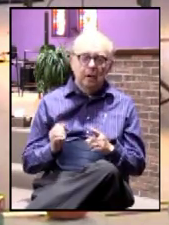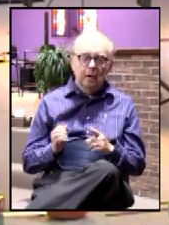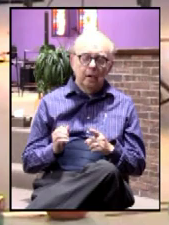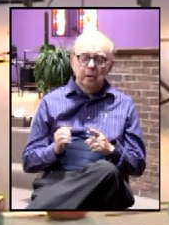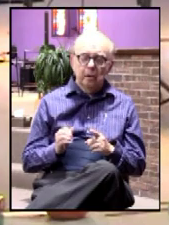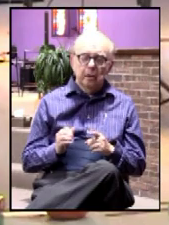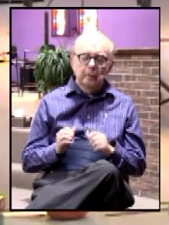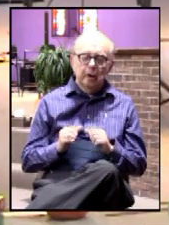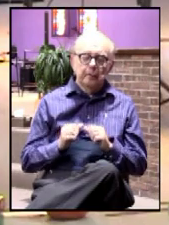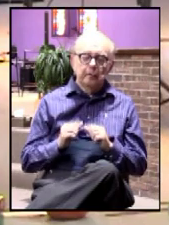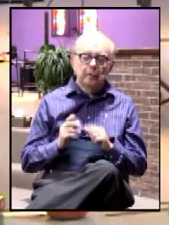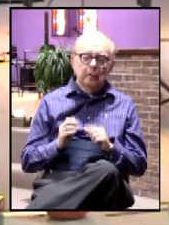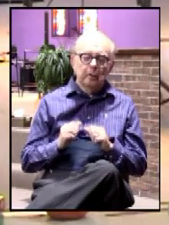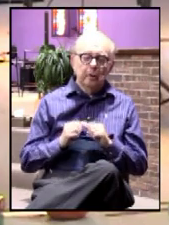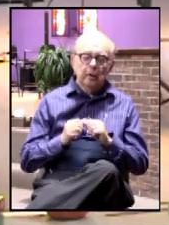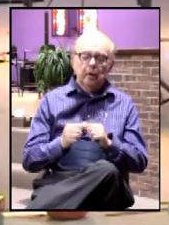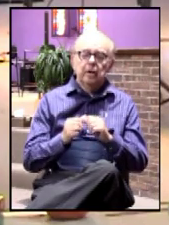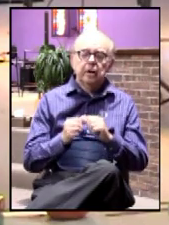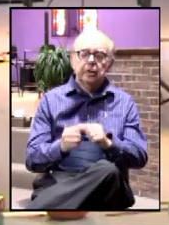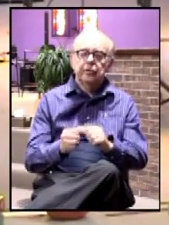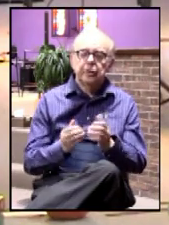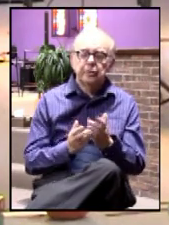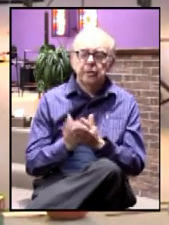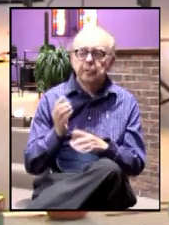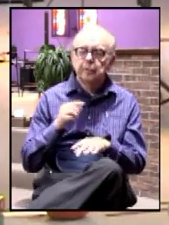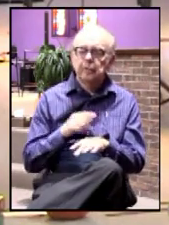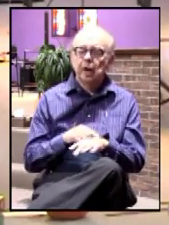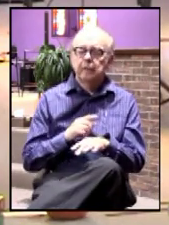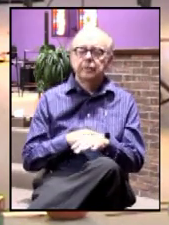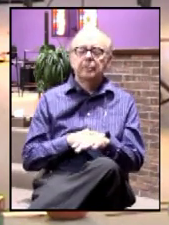by being consistent over time.